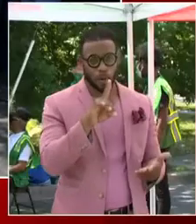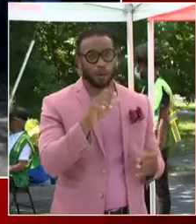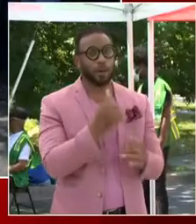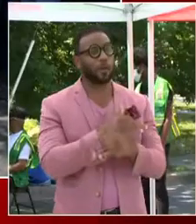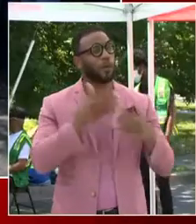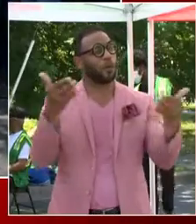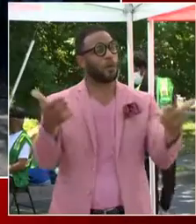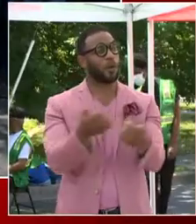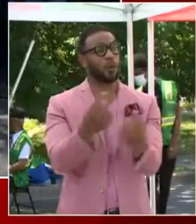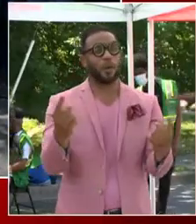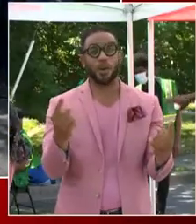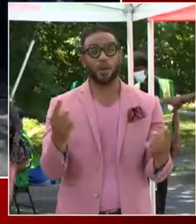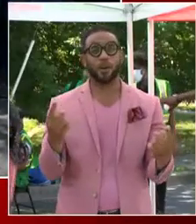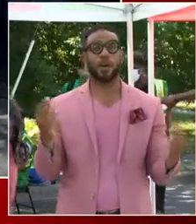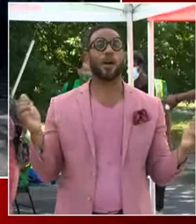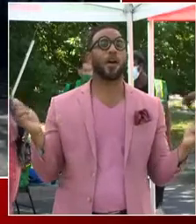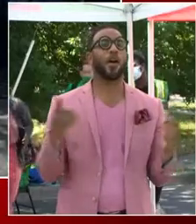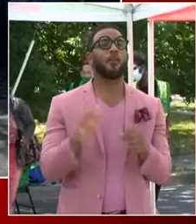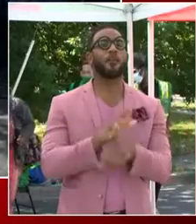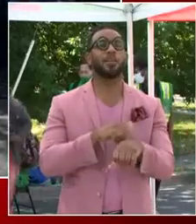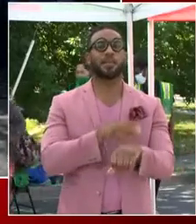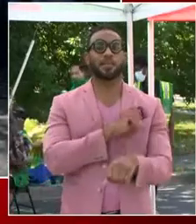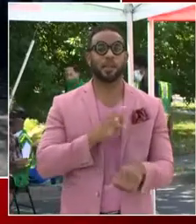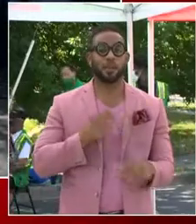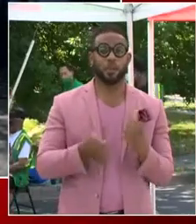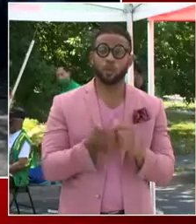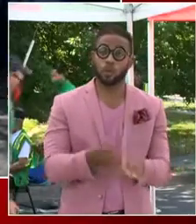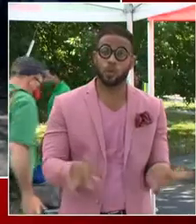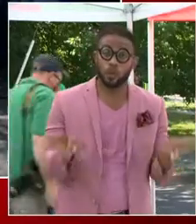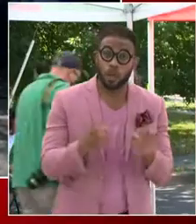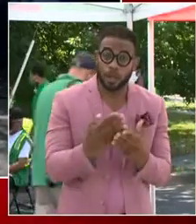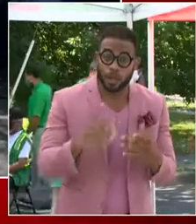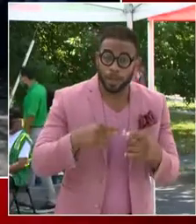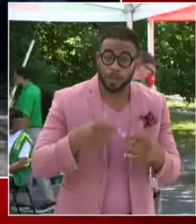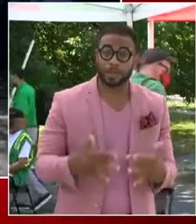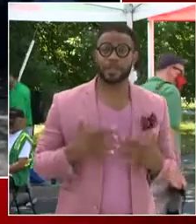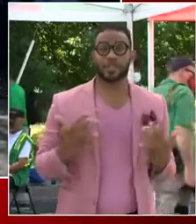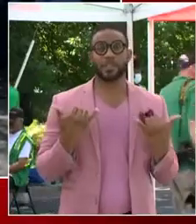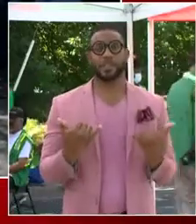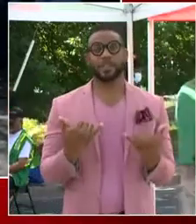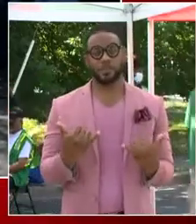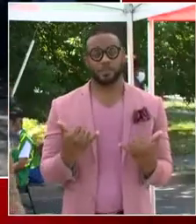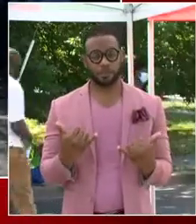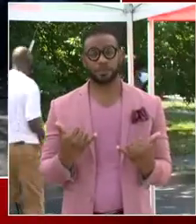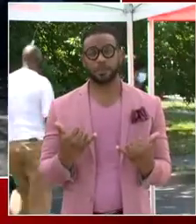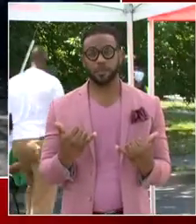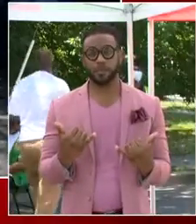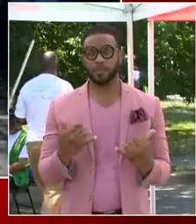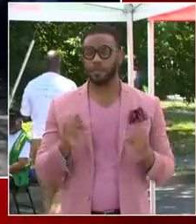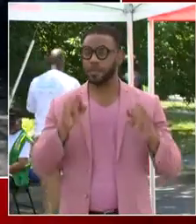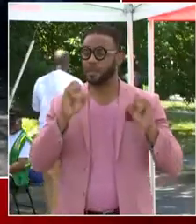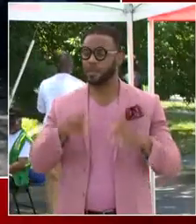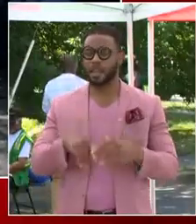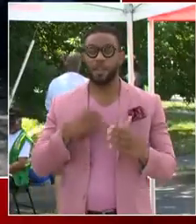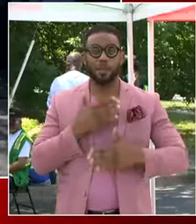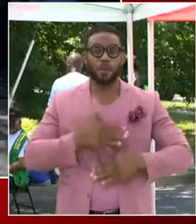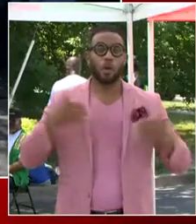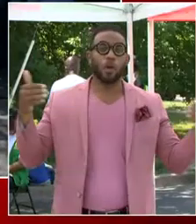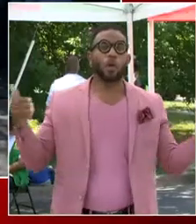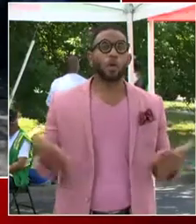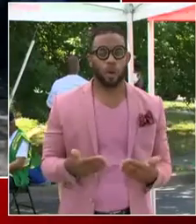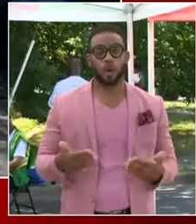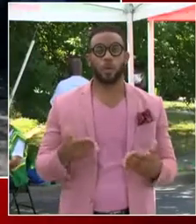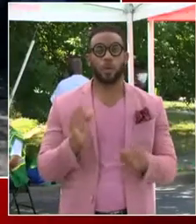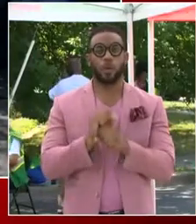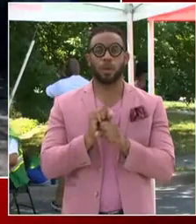like to welcome you to our Fort Totten site. The most important thing about this event today is, as the Chief Medical Officer, I've had the pleasure of working alongside